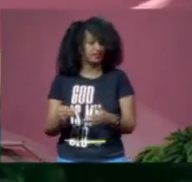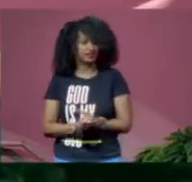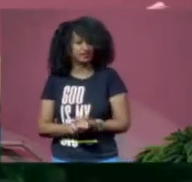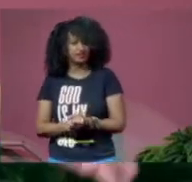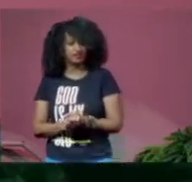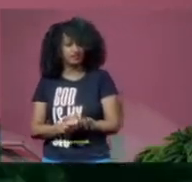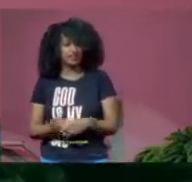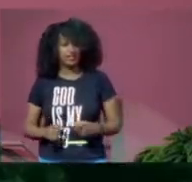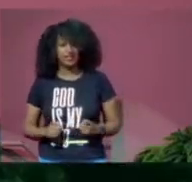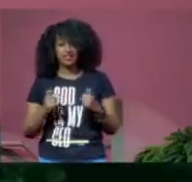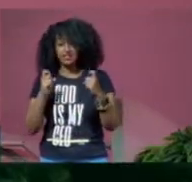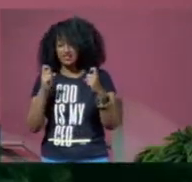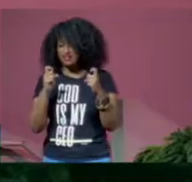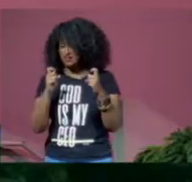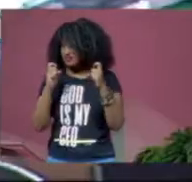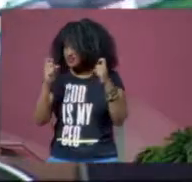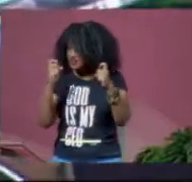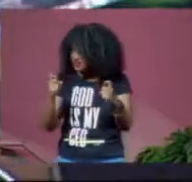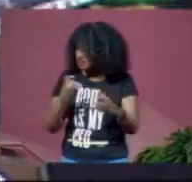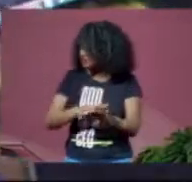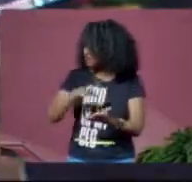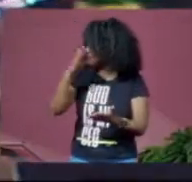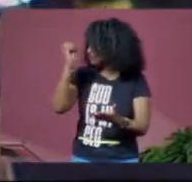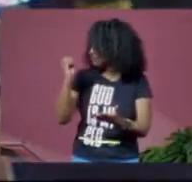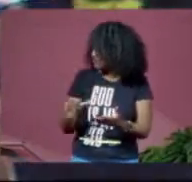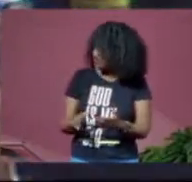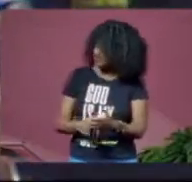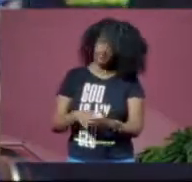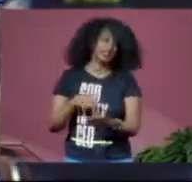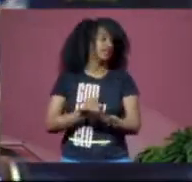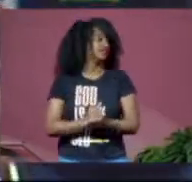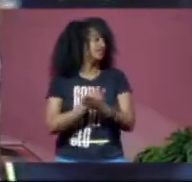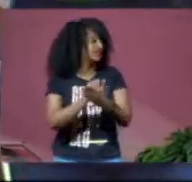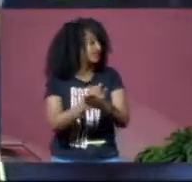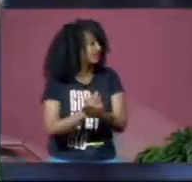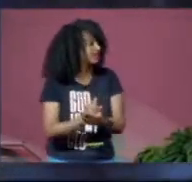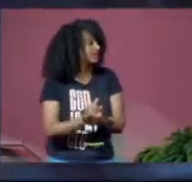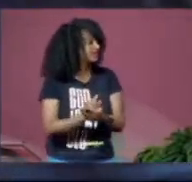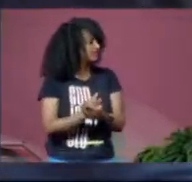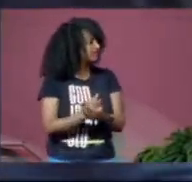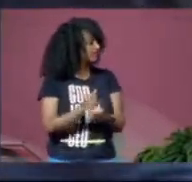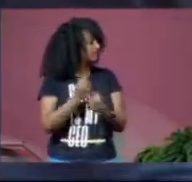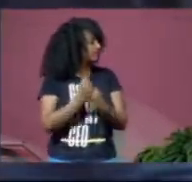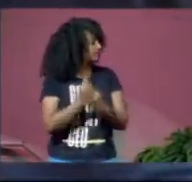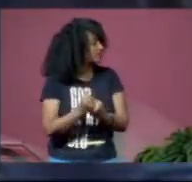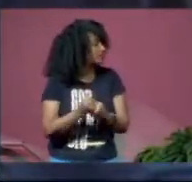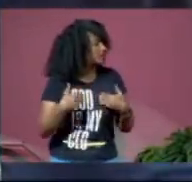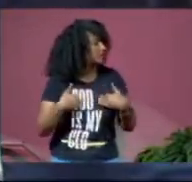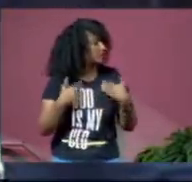scholarship. Y'all gonna do that? Y'all gonna act like that this morning? I said